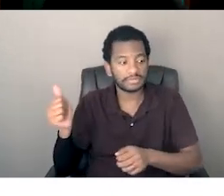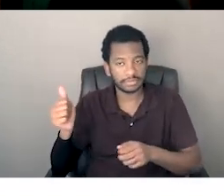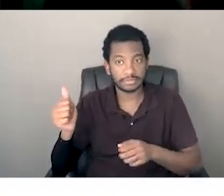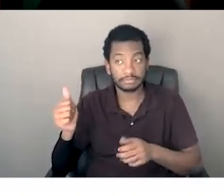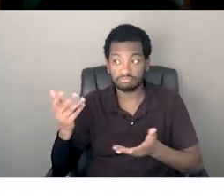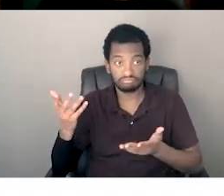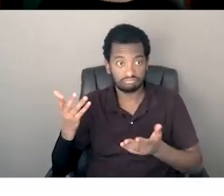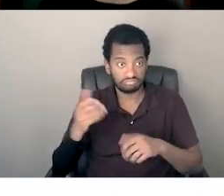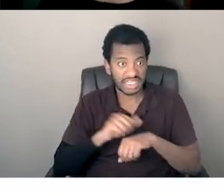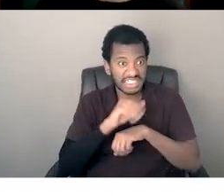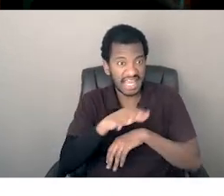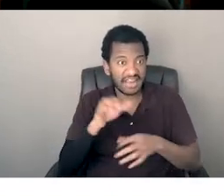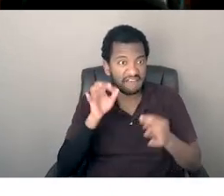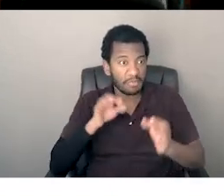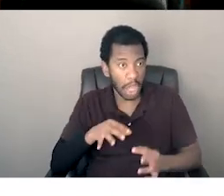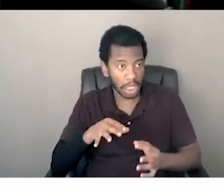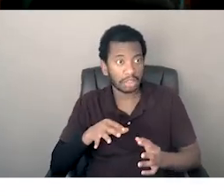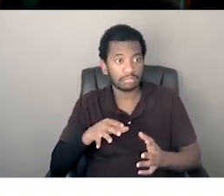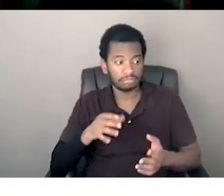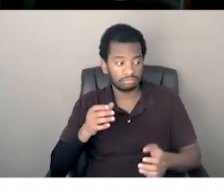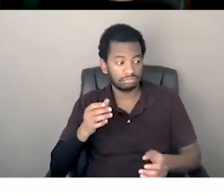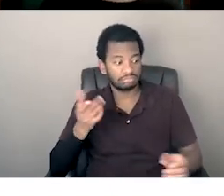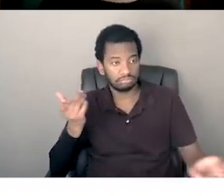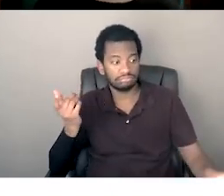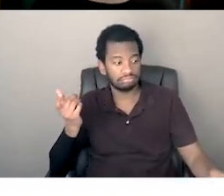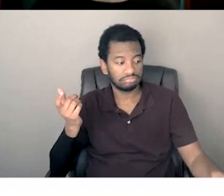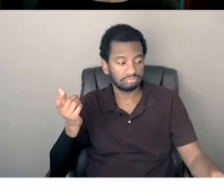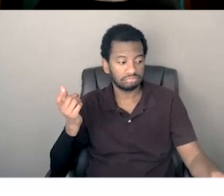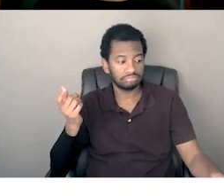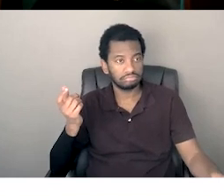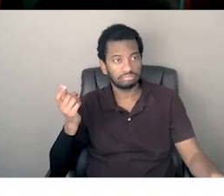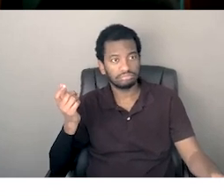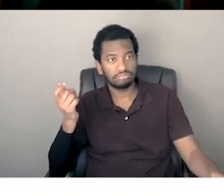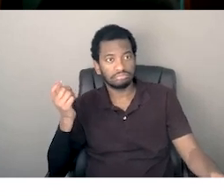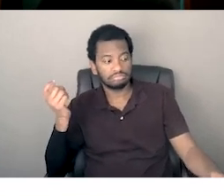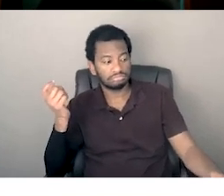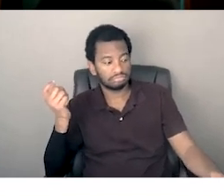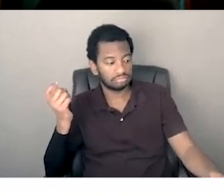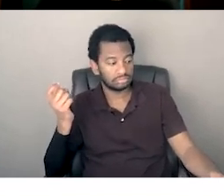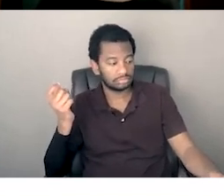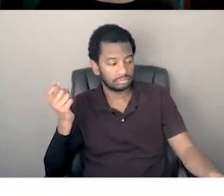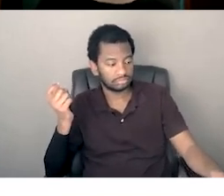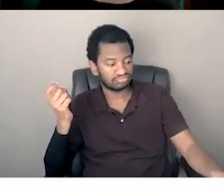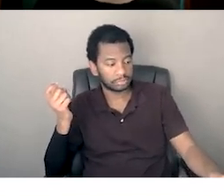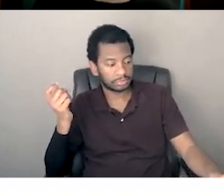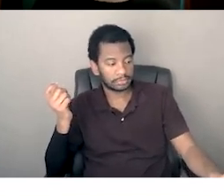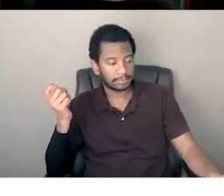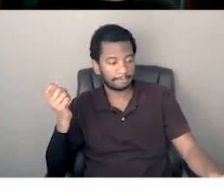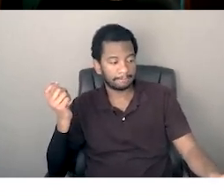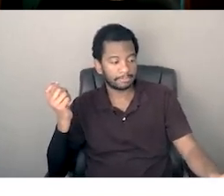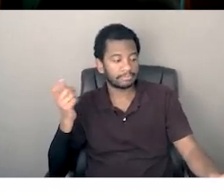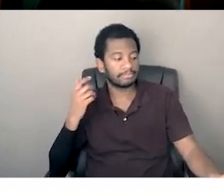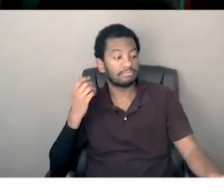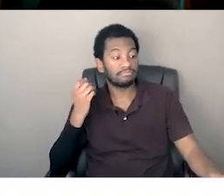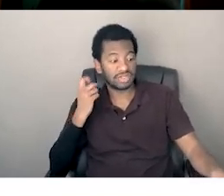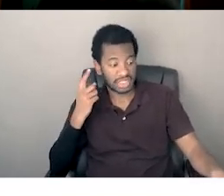it comes from years of learning, but it hasn't been put into a toolkit in this way. And there is always more learning to be done,